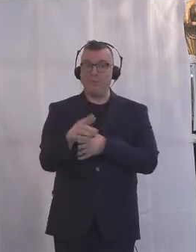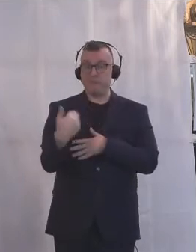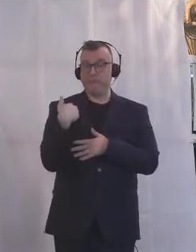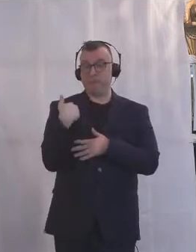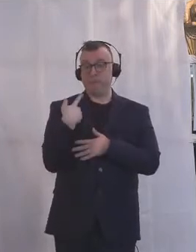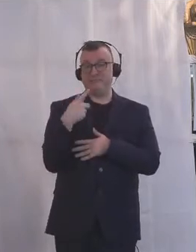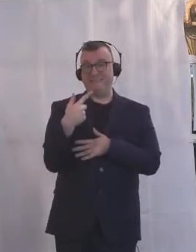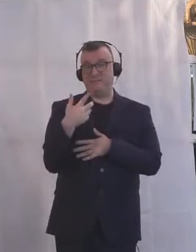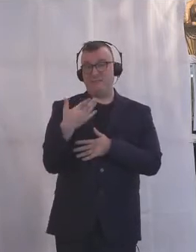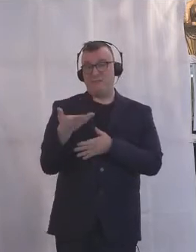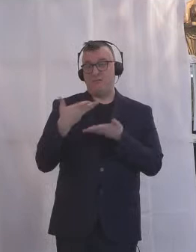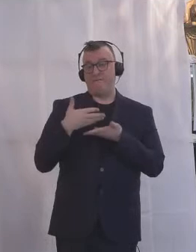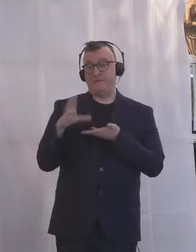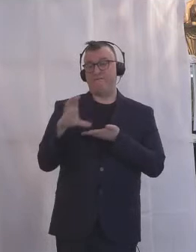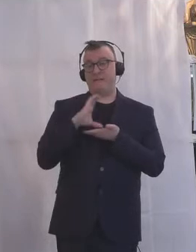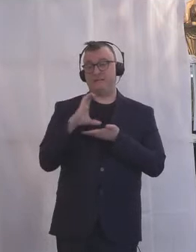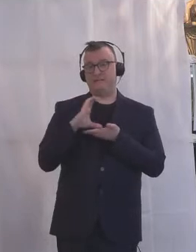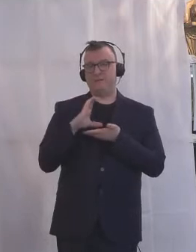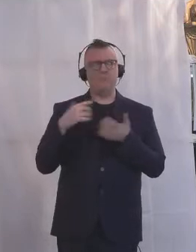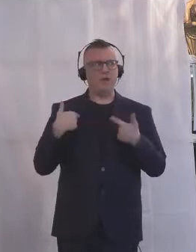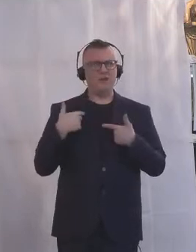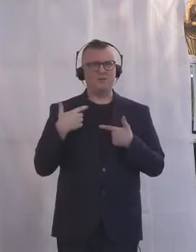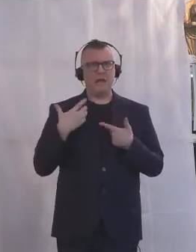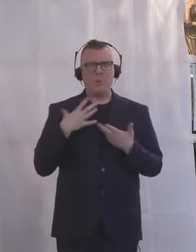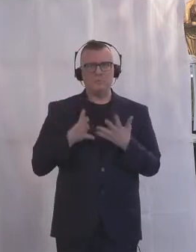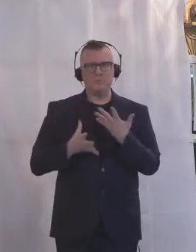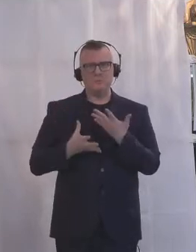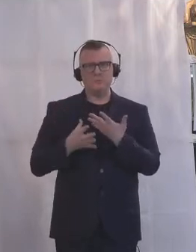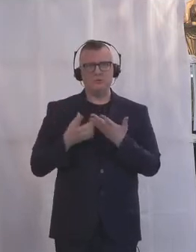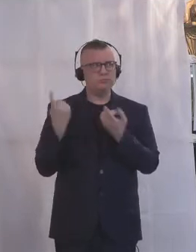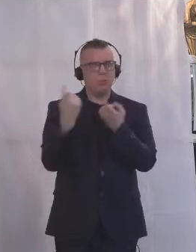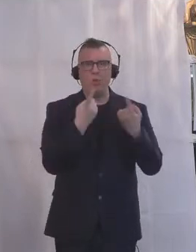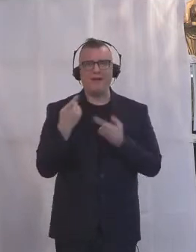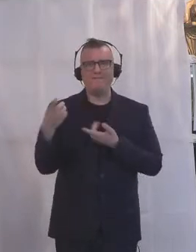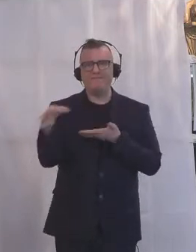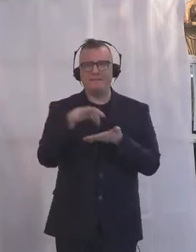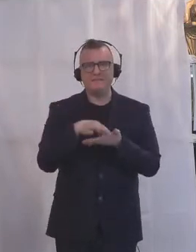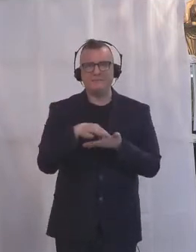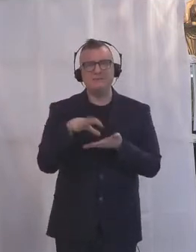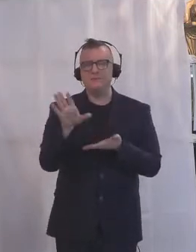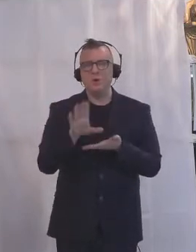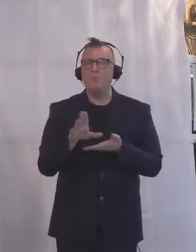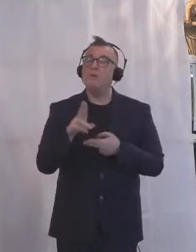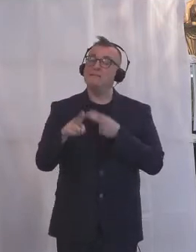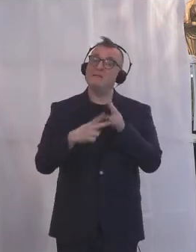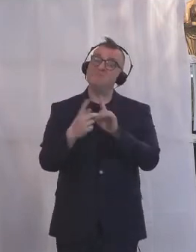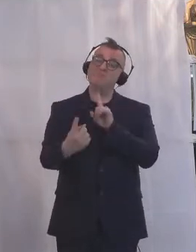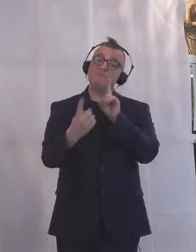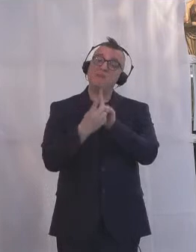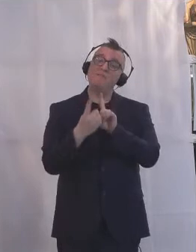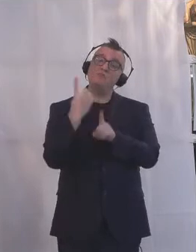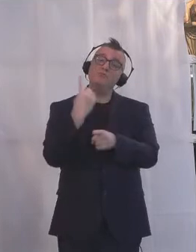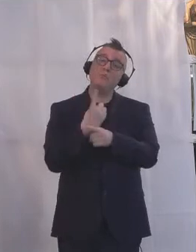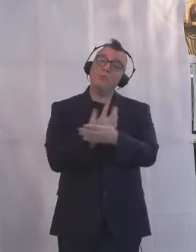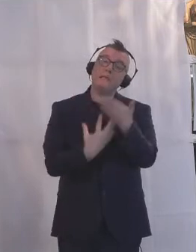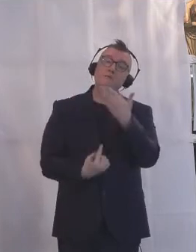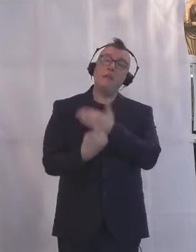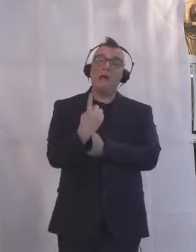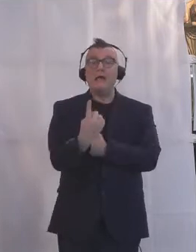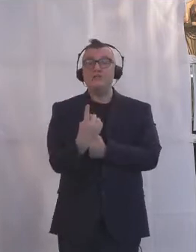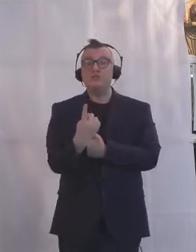kind of offered investment. I wasn't actively looking at the time. And he said, well, you know, if you do need to talk about the isolation and what you're going